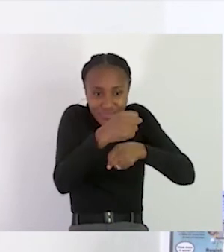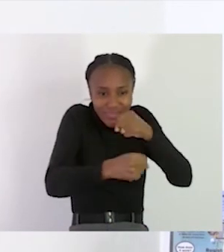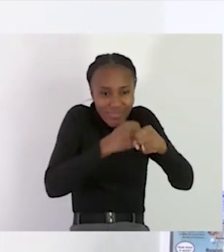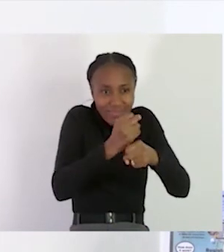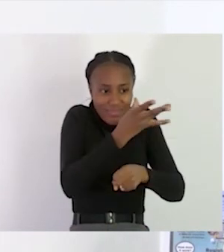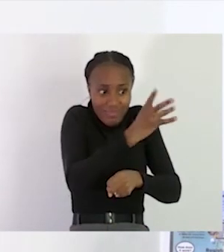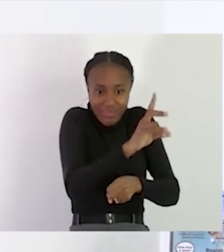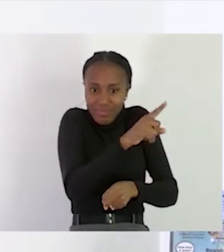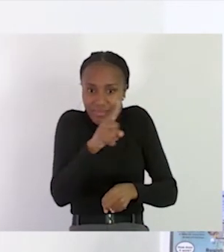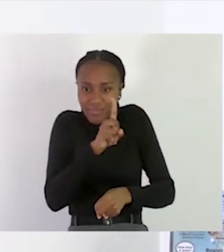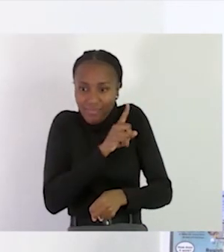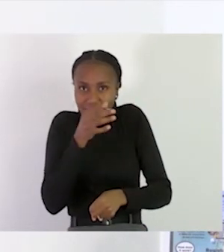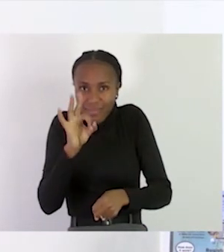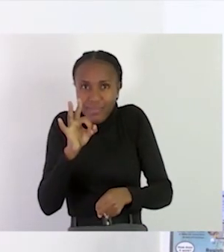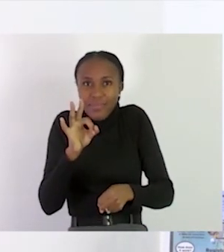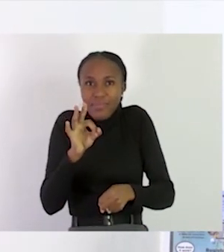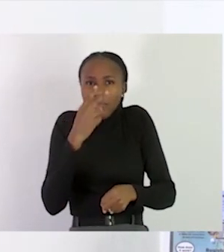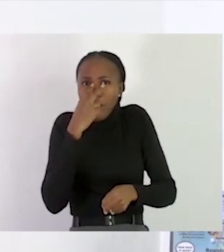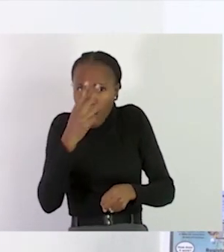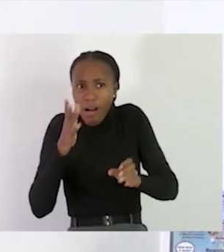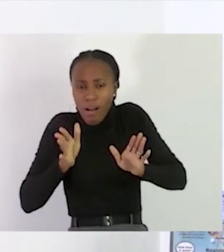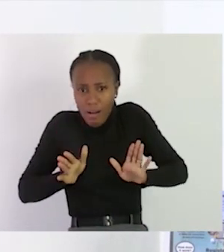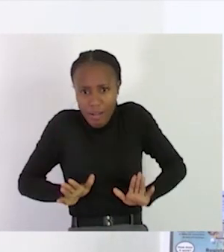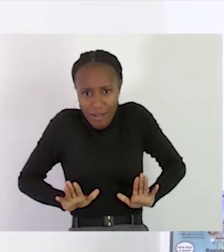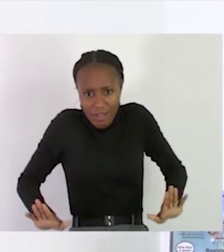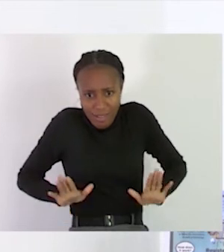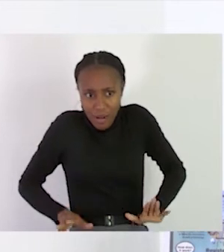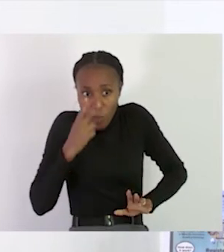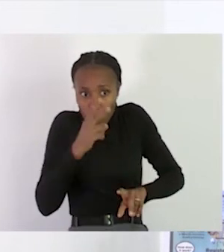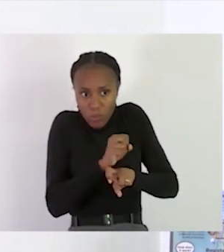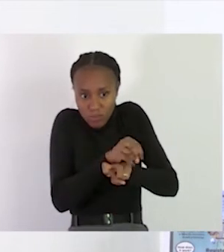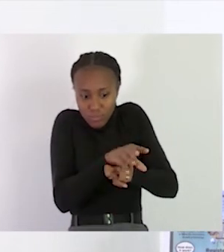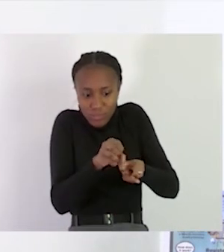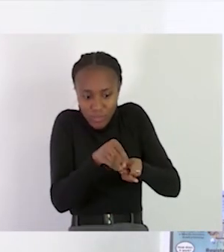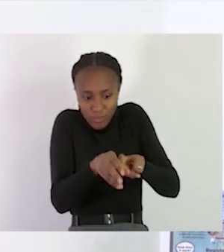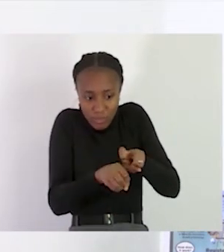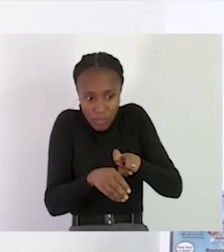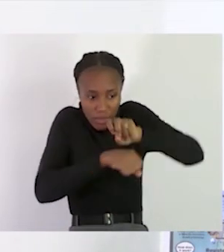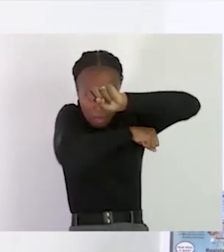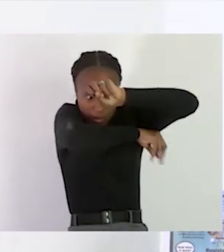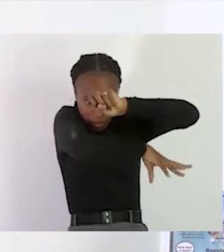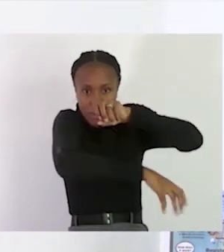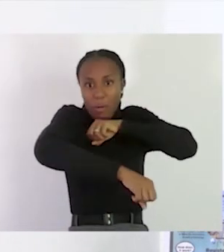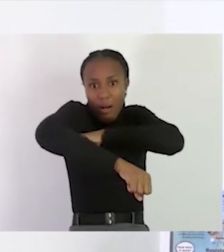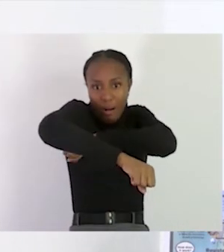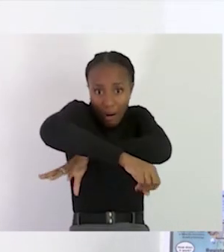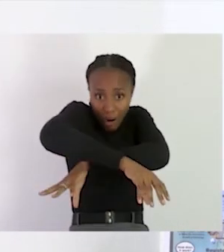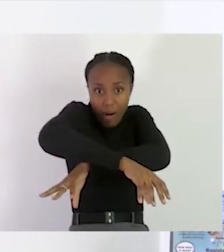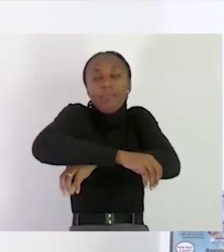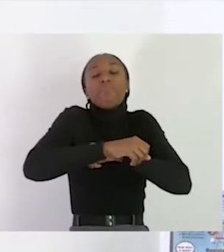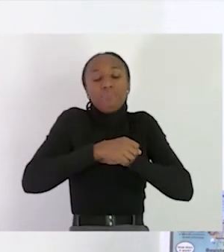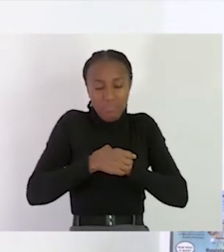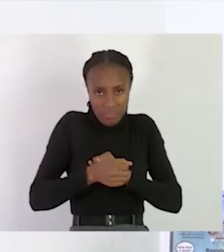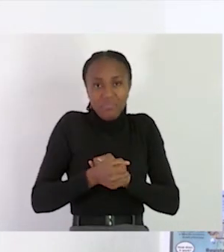19, girls can already grow pubic hair. Pubic hair under our armpits, pubic hair around